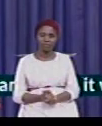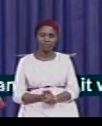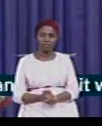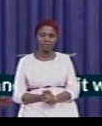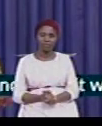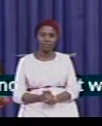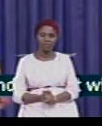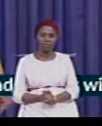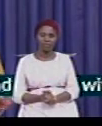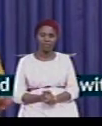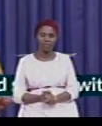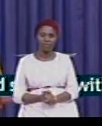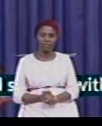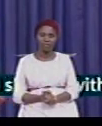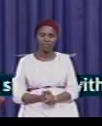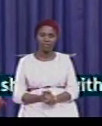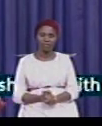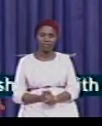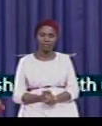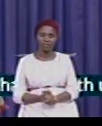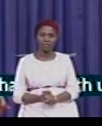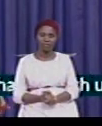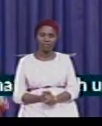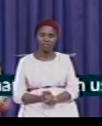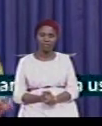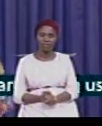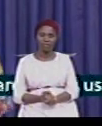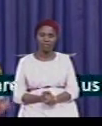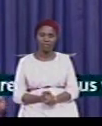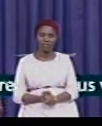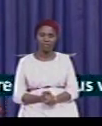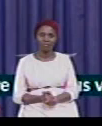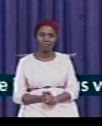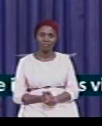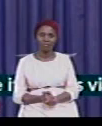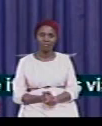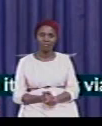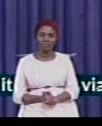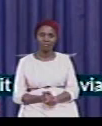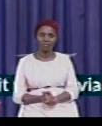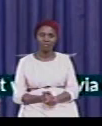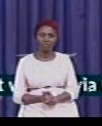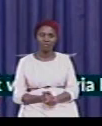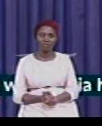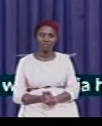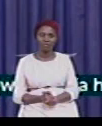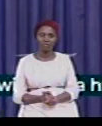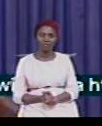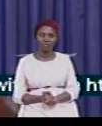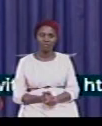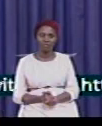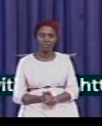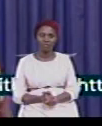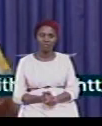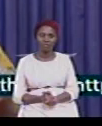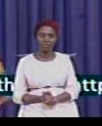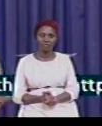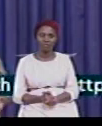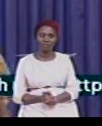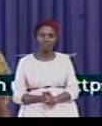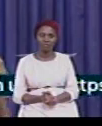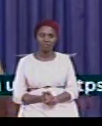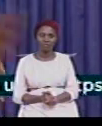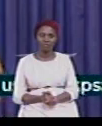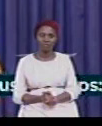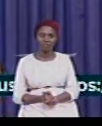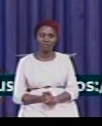fi, en sanom, en tokwa, eni niyema en sefata. Ana na meye. Na mimpo ne ma beche se, obi